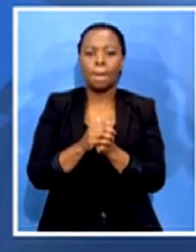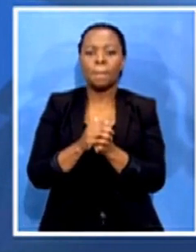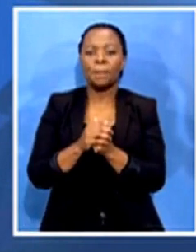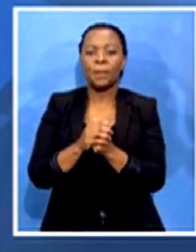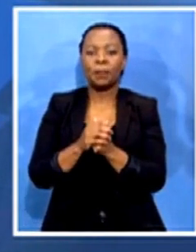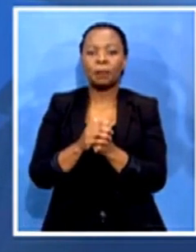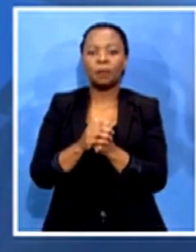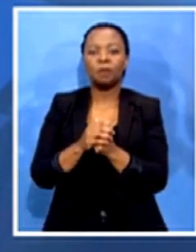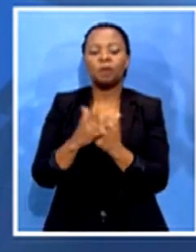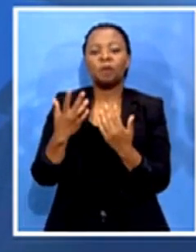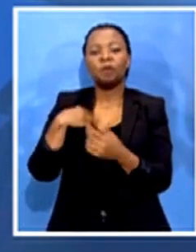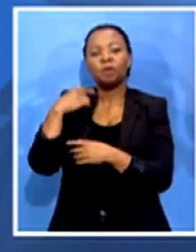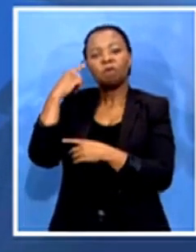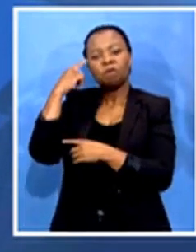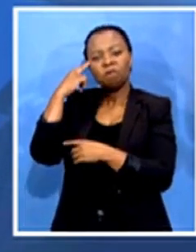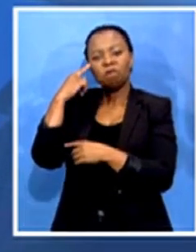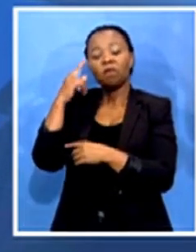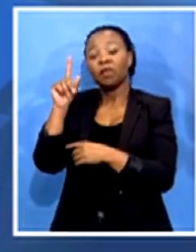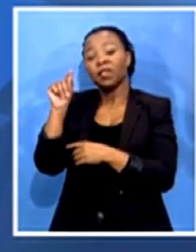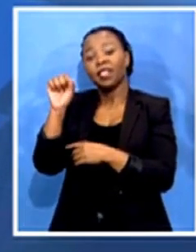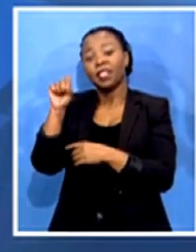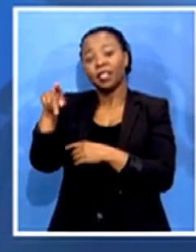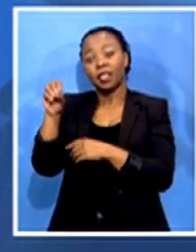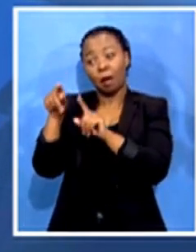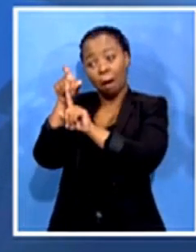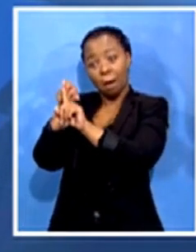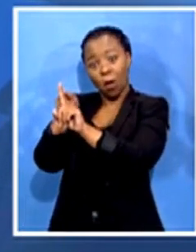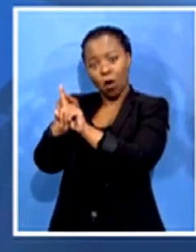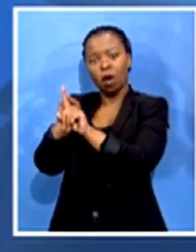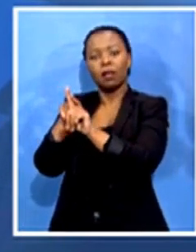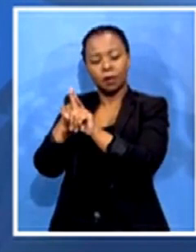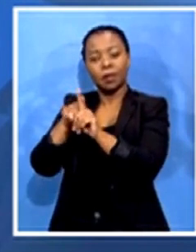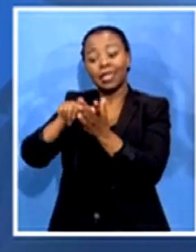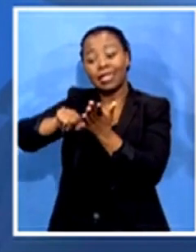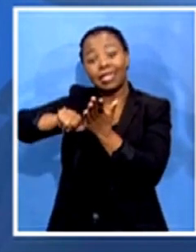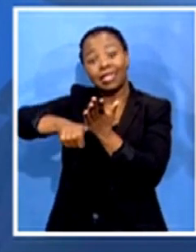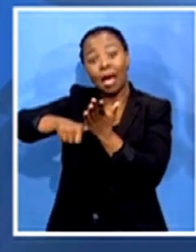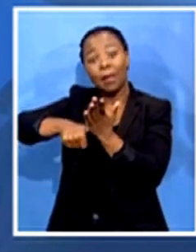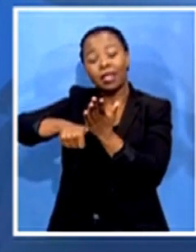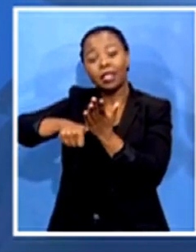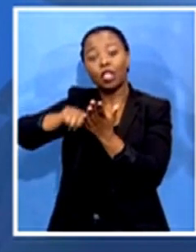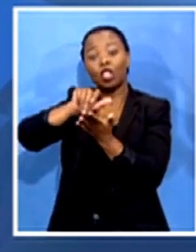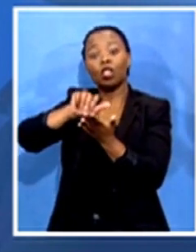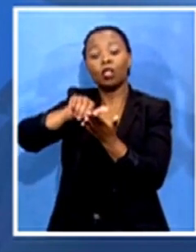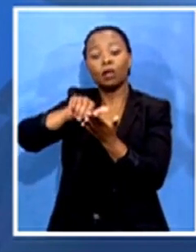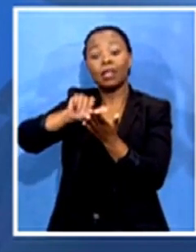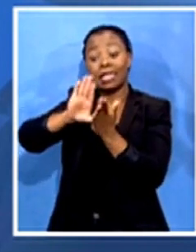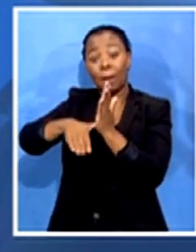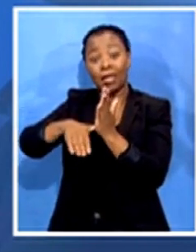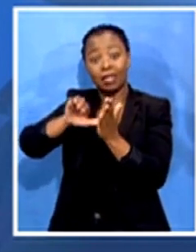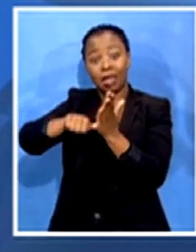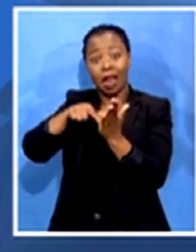that a disability grant, be it temporary or permanent, is not necessarily an unemployment